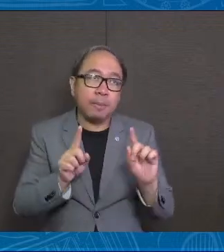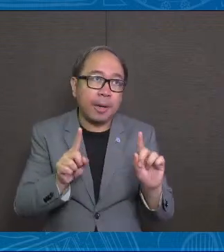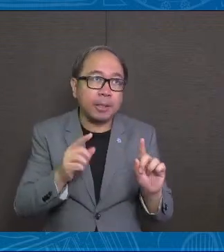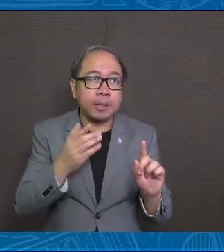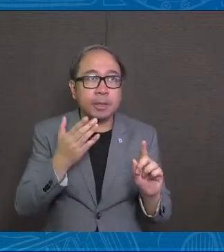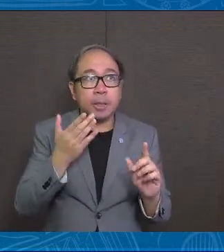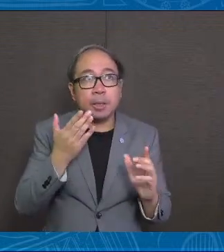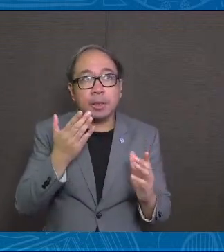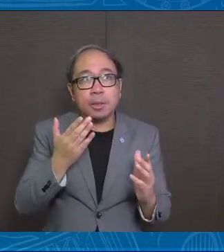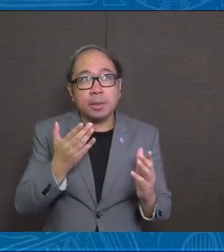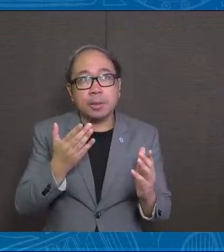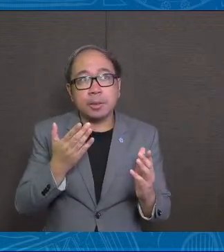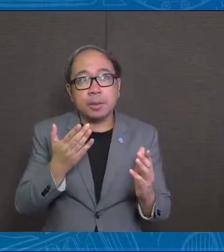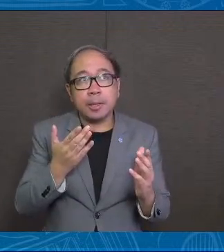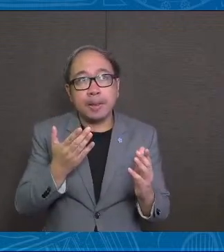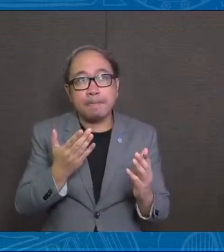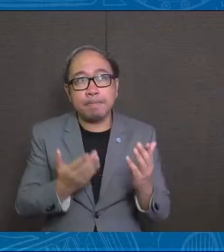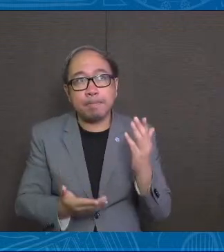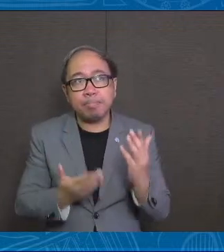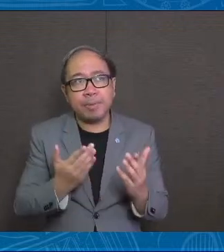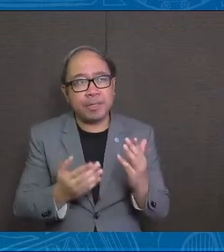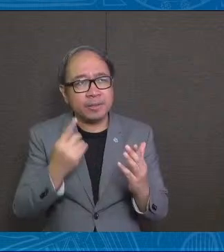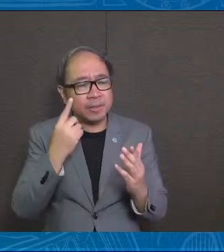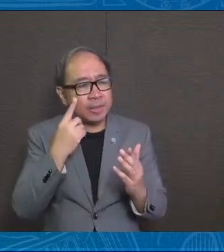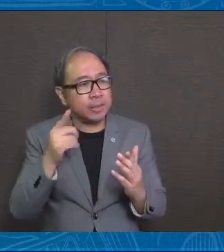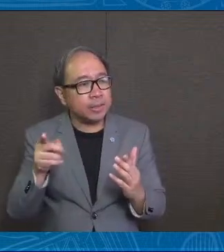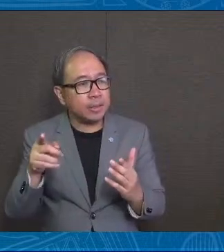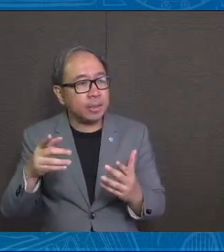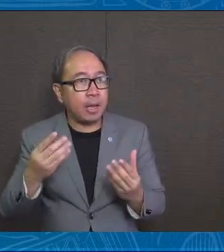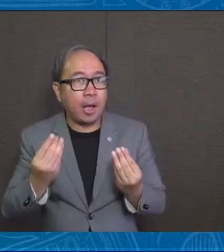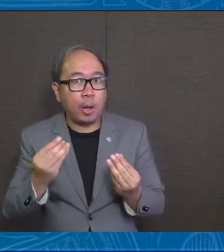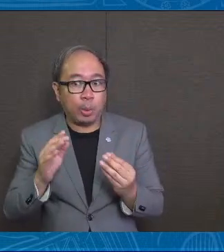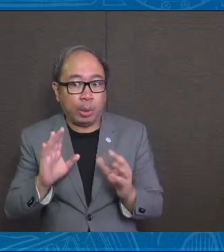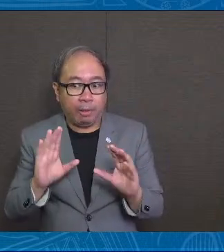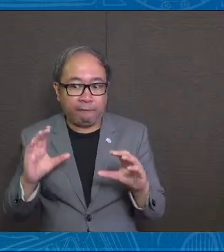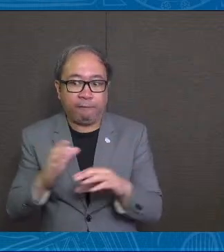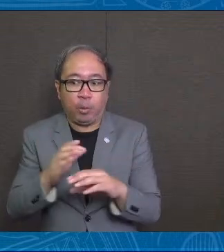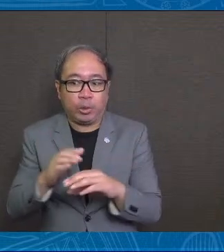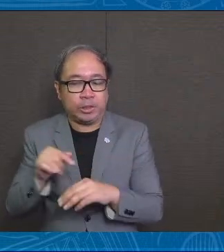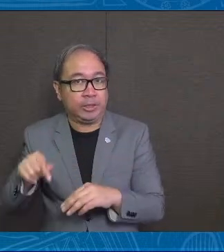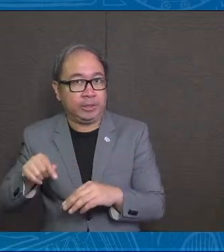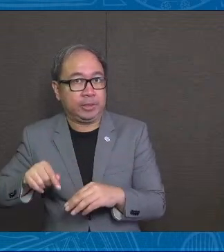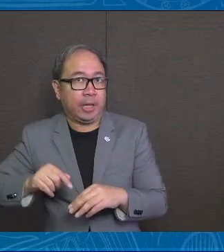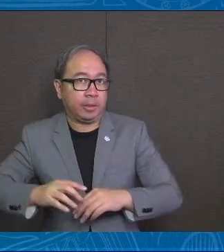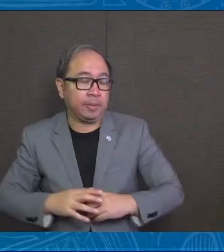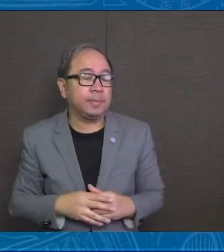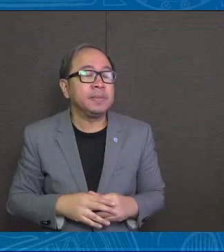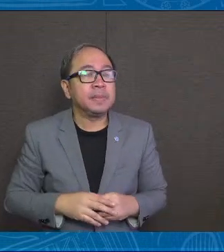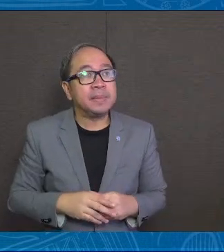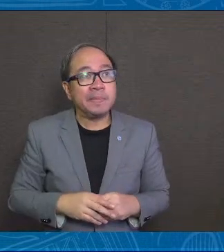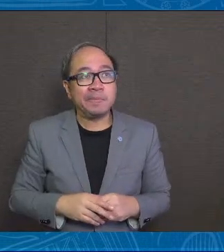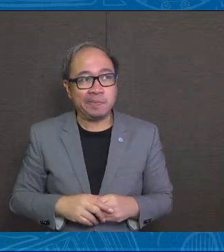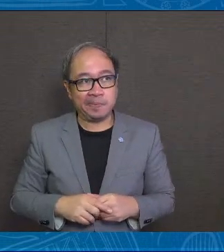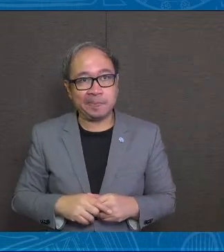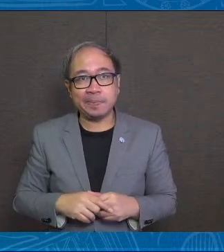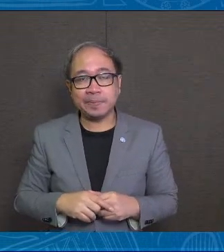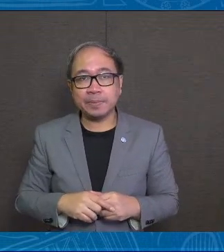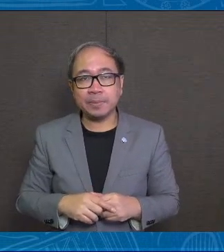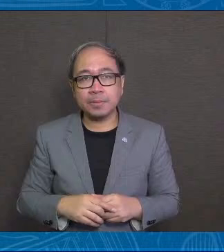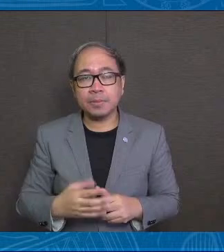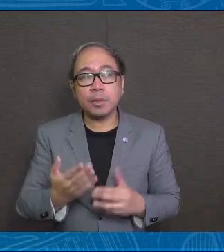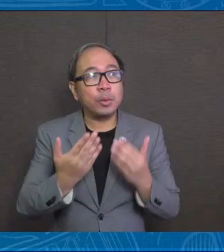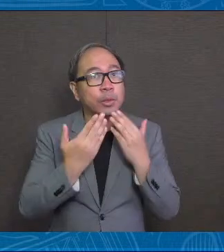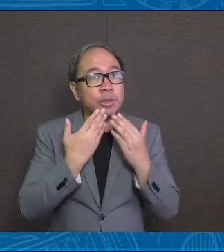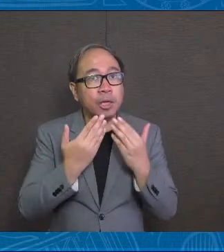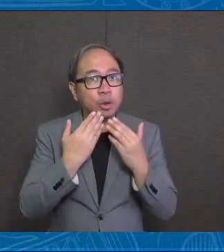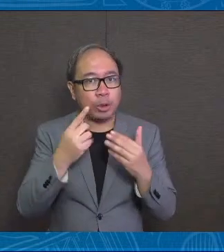do, let's think. Thank you. Thank you. So thank you for the questions. And I'm now going to go to the panel,